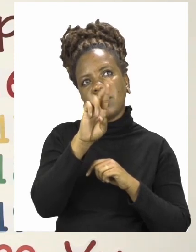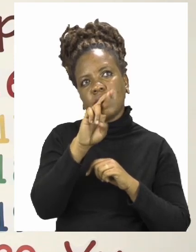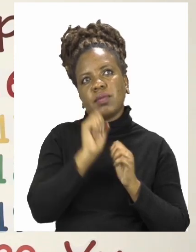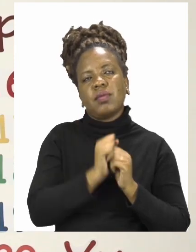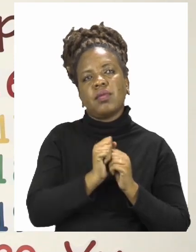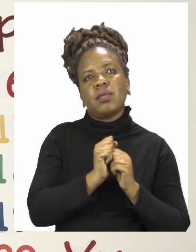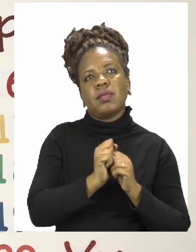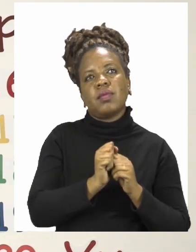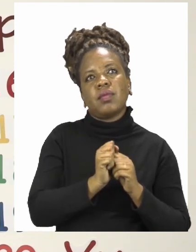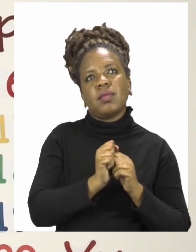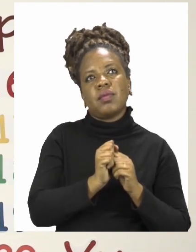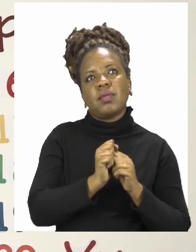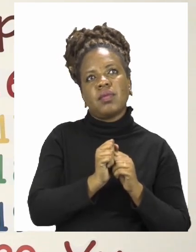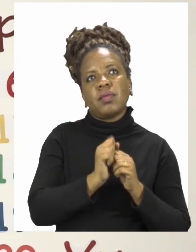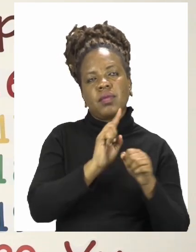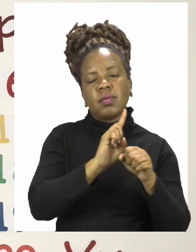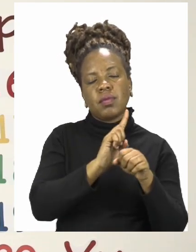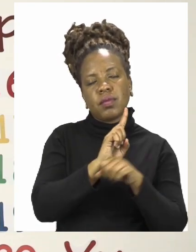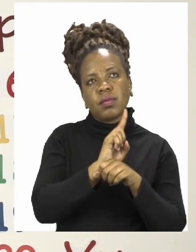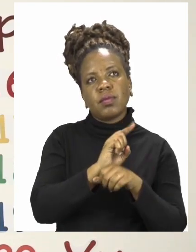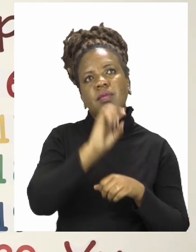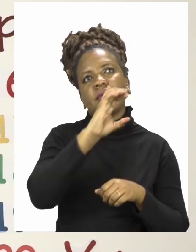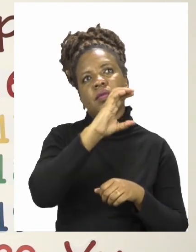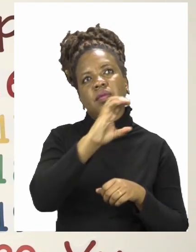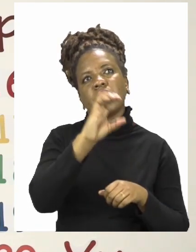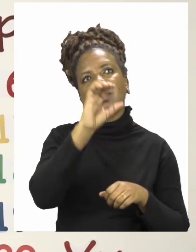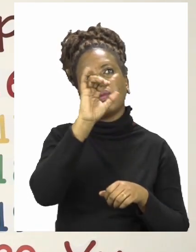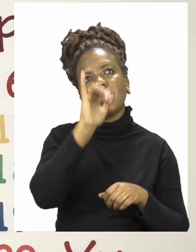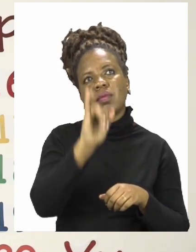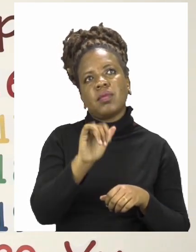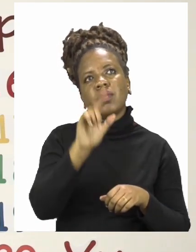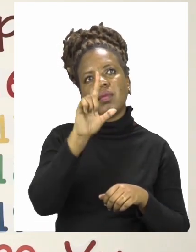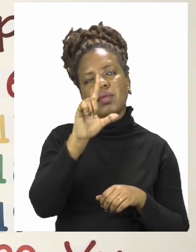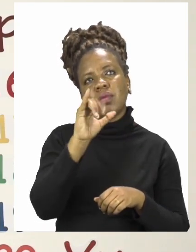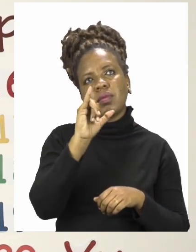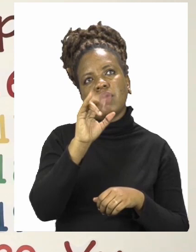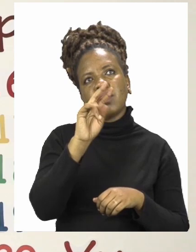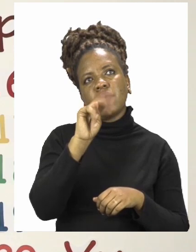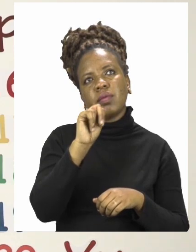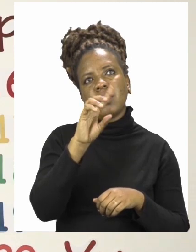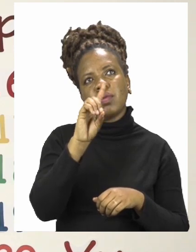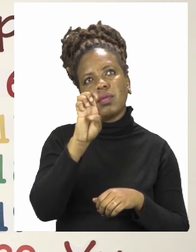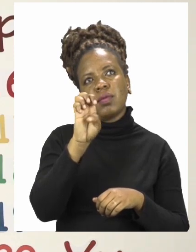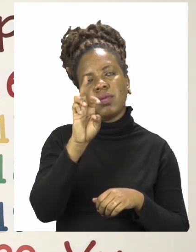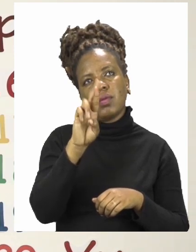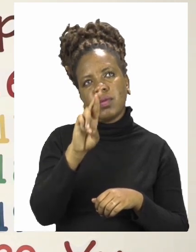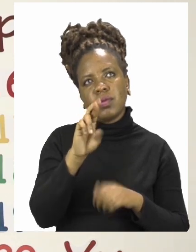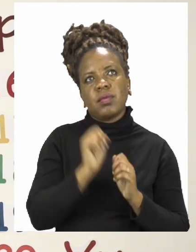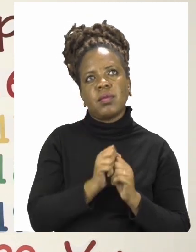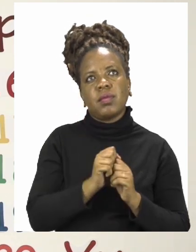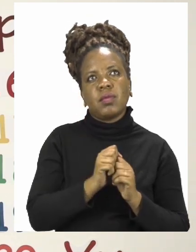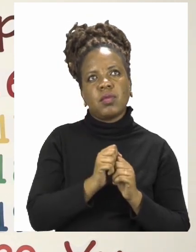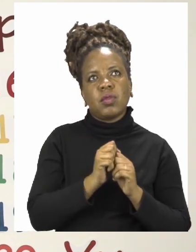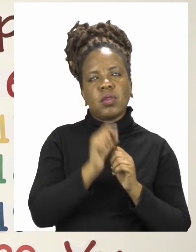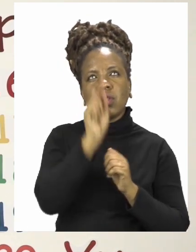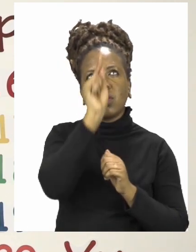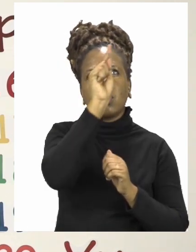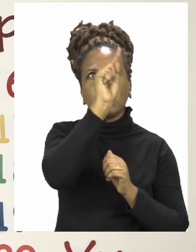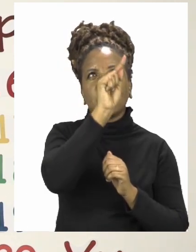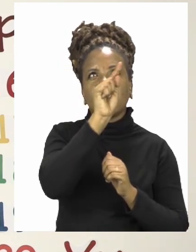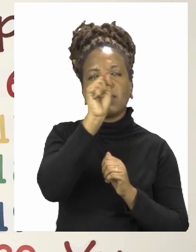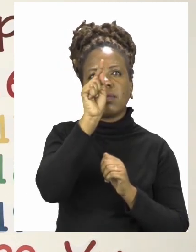Cylinder. Now, a cylinder is very much like one of the shapes we can see there. It